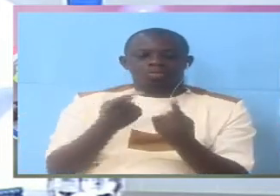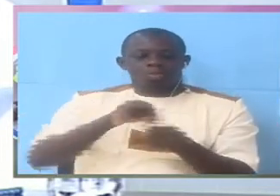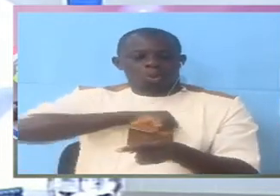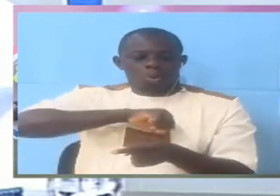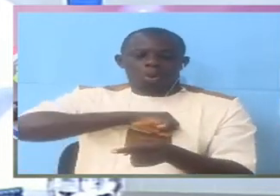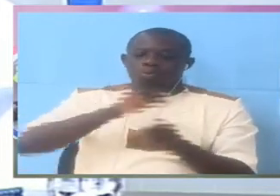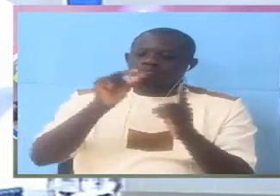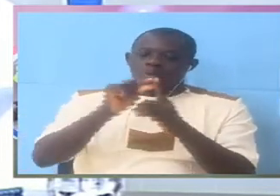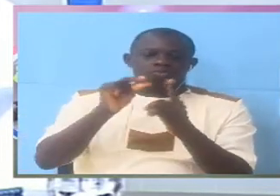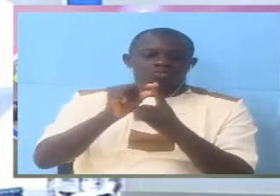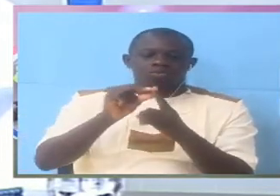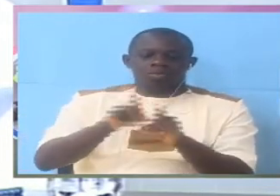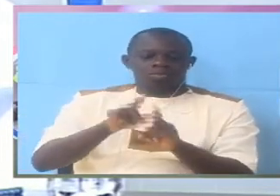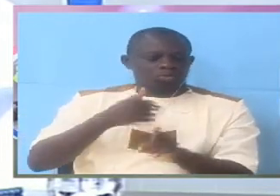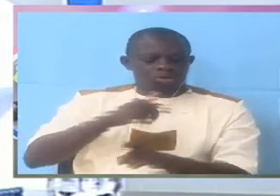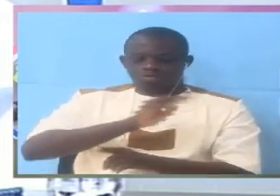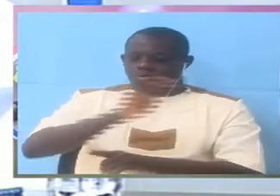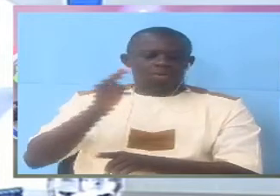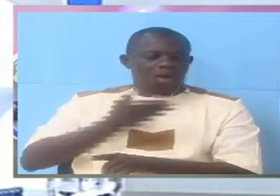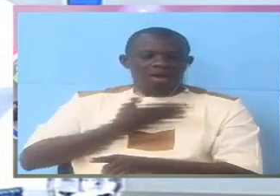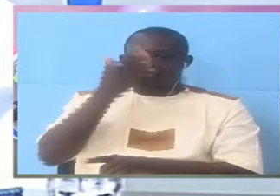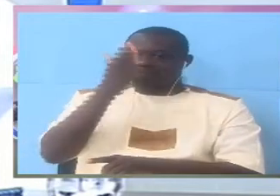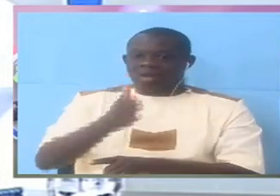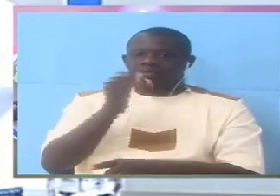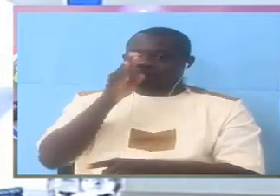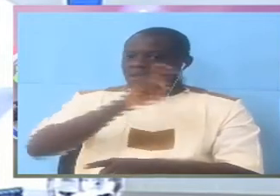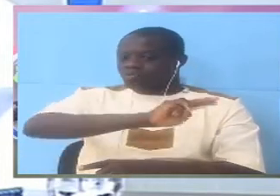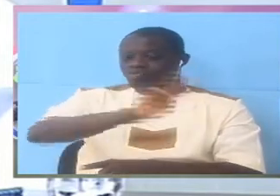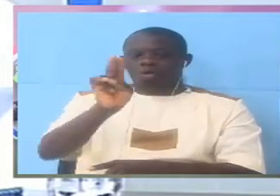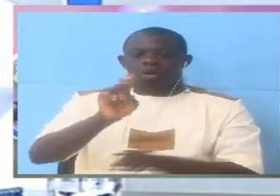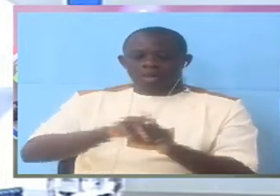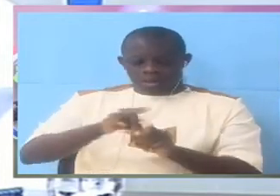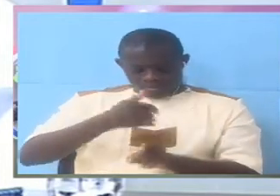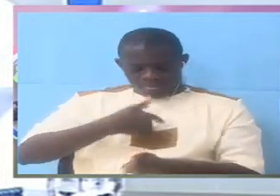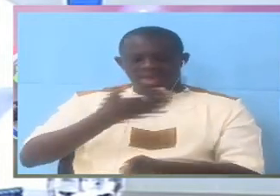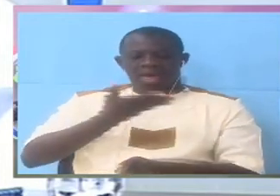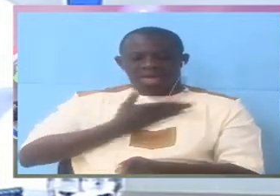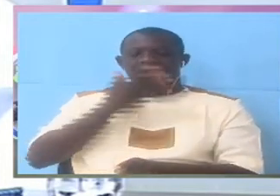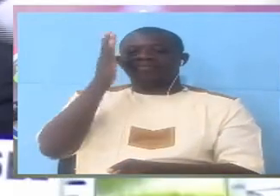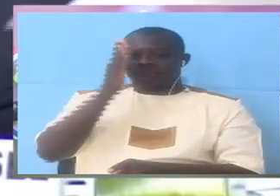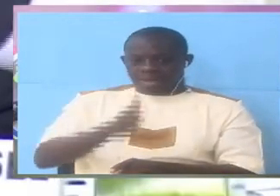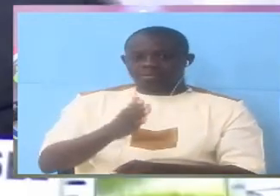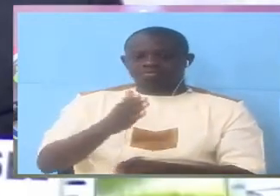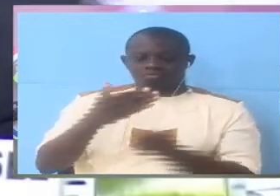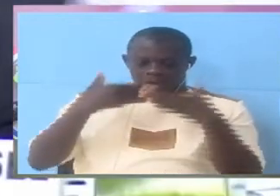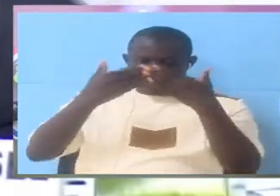I don't have the right to object it. But I have the right to tell you that I was not. You see,